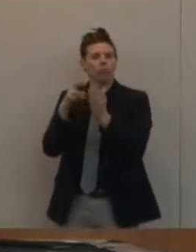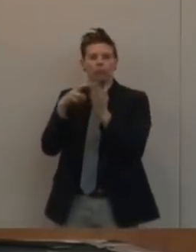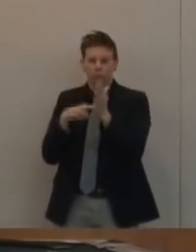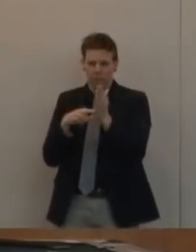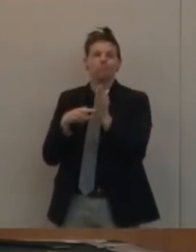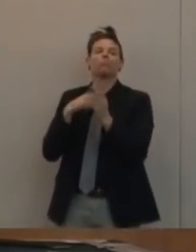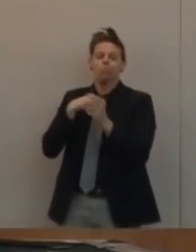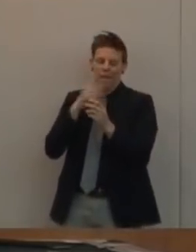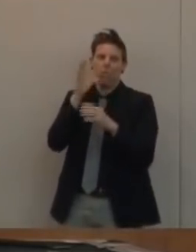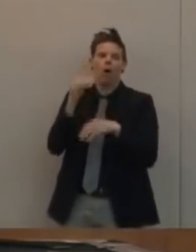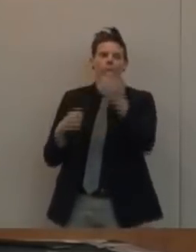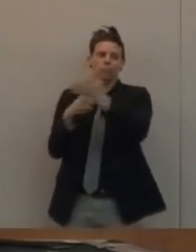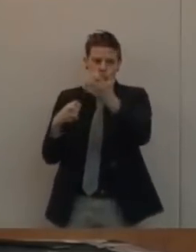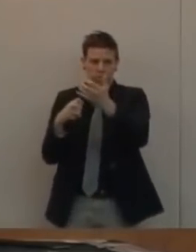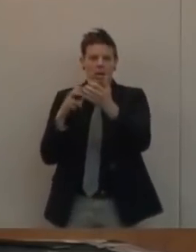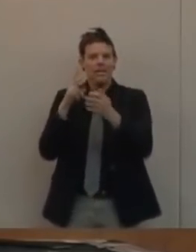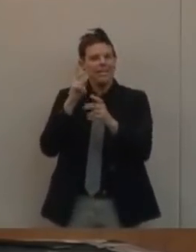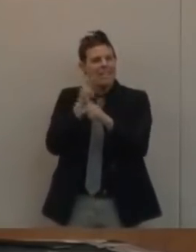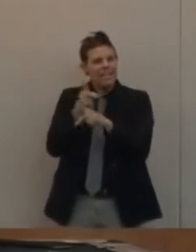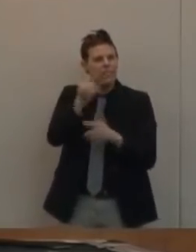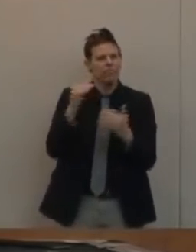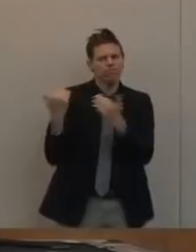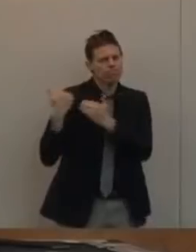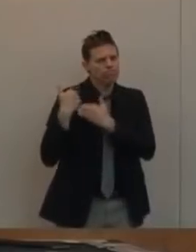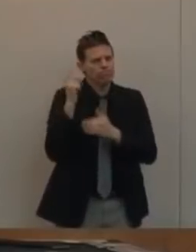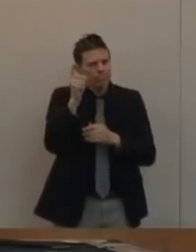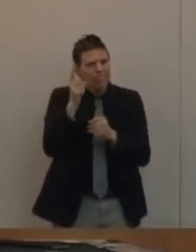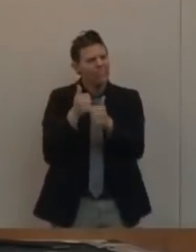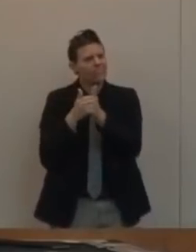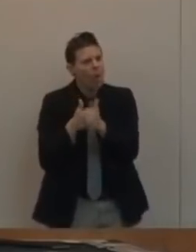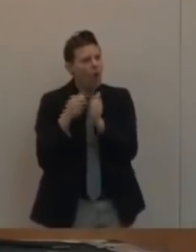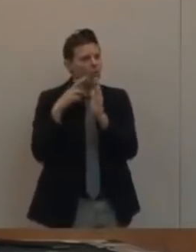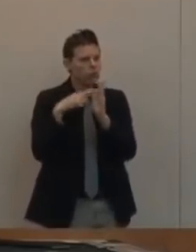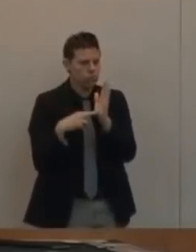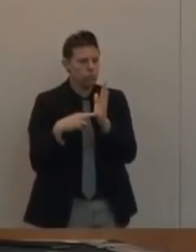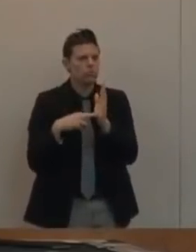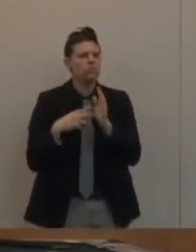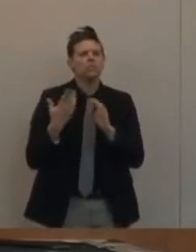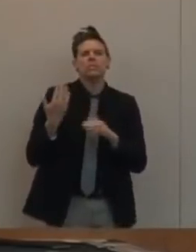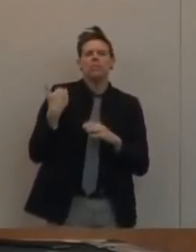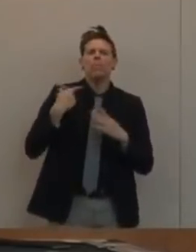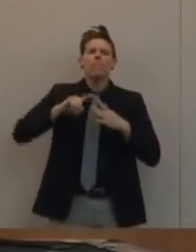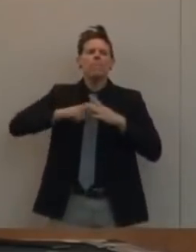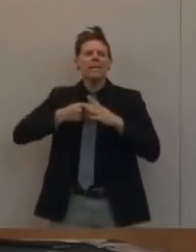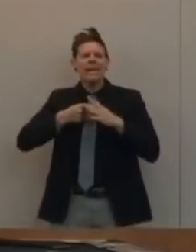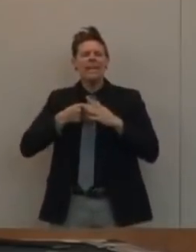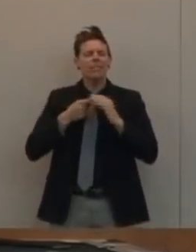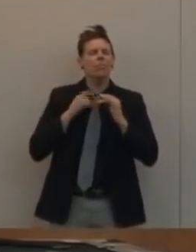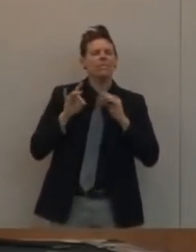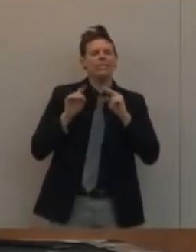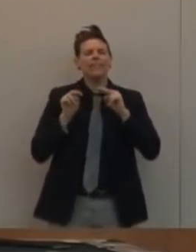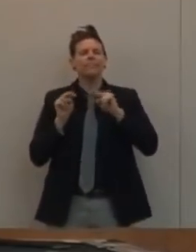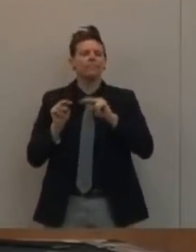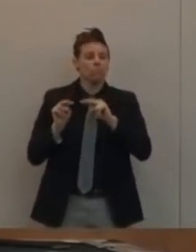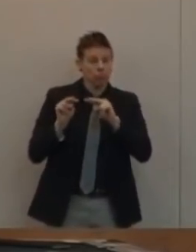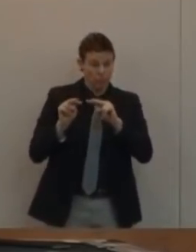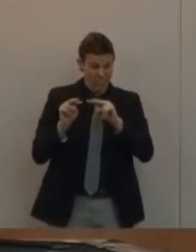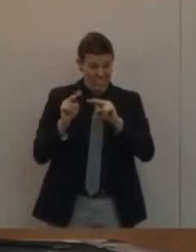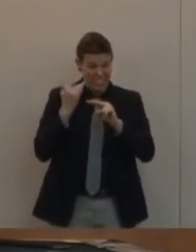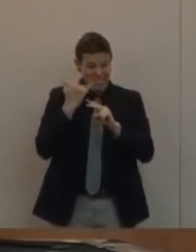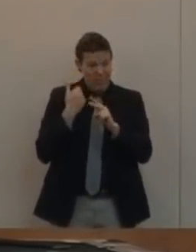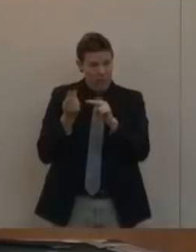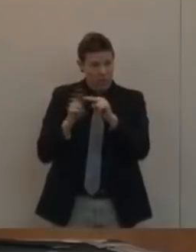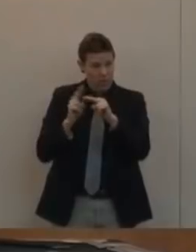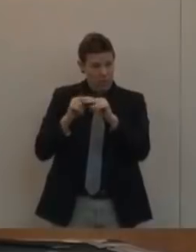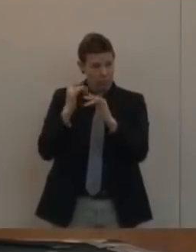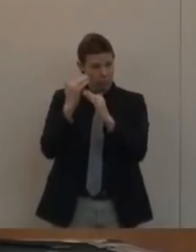I made that clear, I thought, or I hoped, at the front end. And if we need to restrict what those